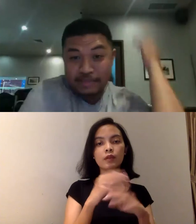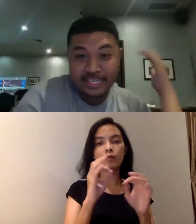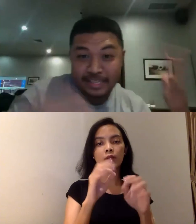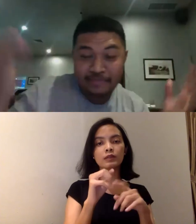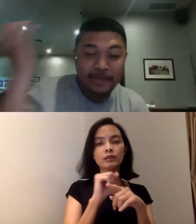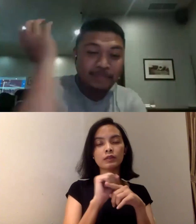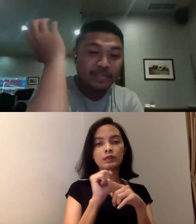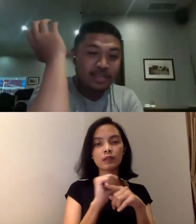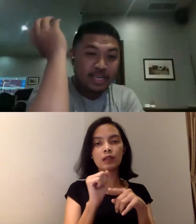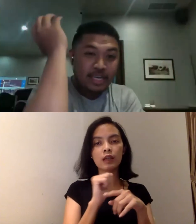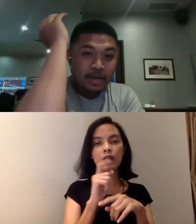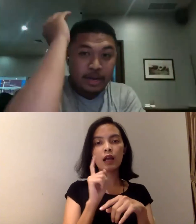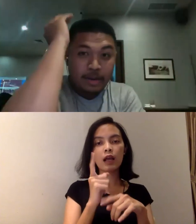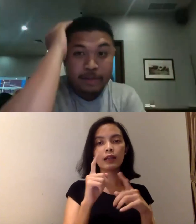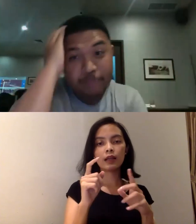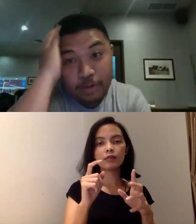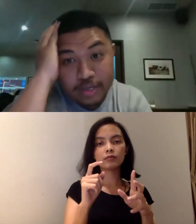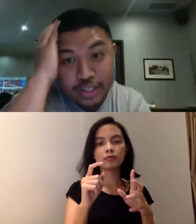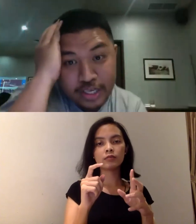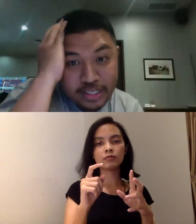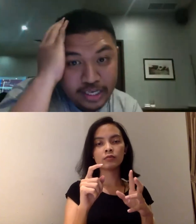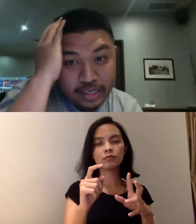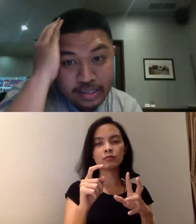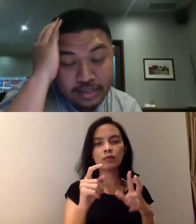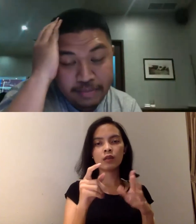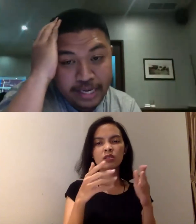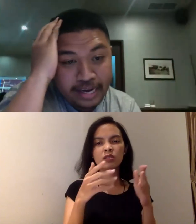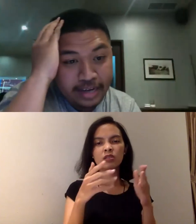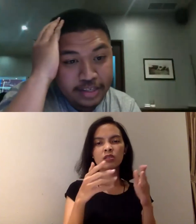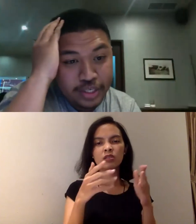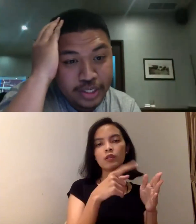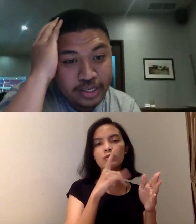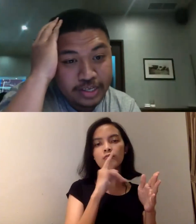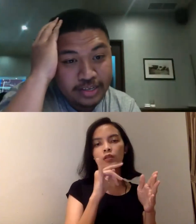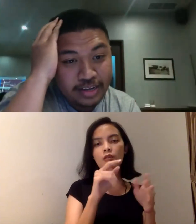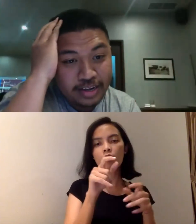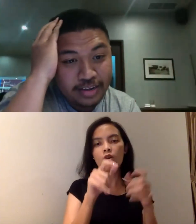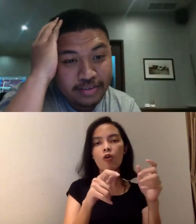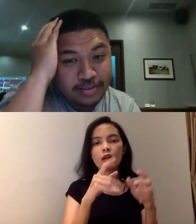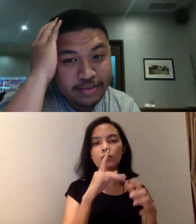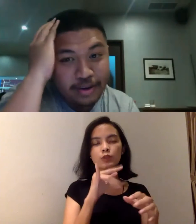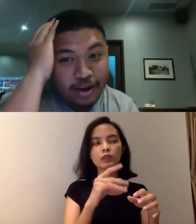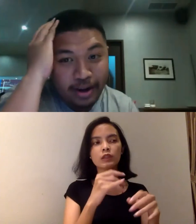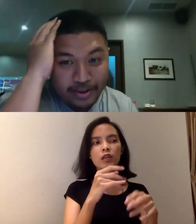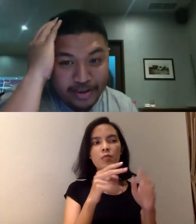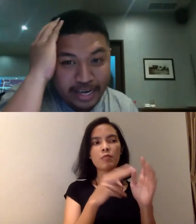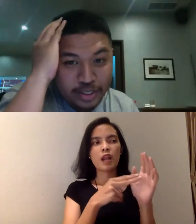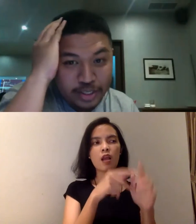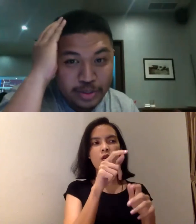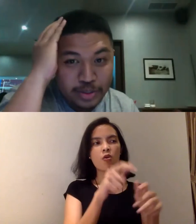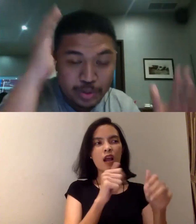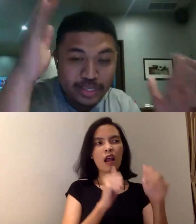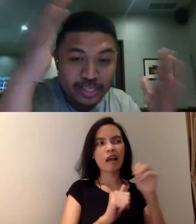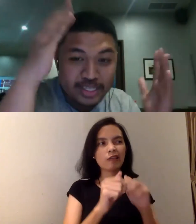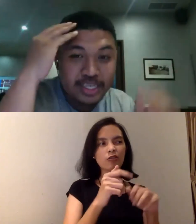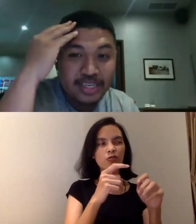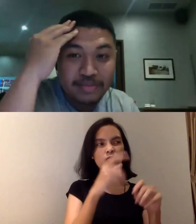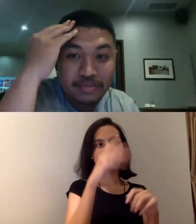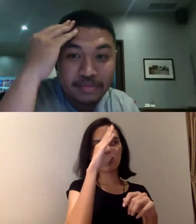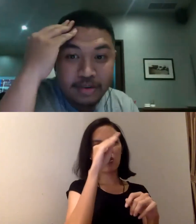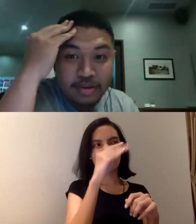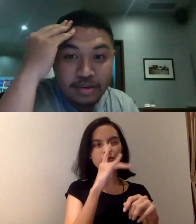love scene in the film. People were judging the main actor and the other actor who's doing the